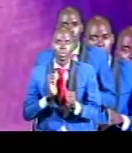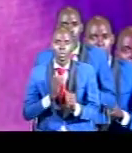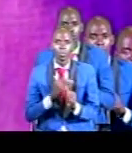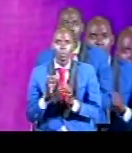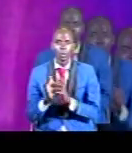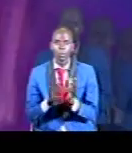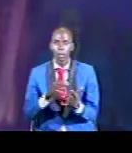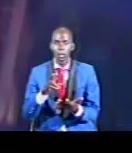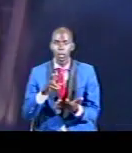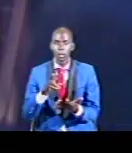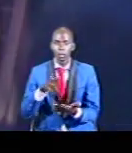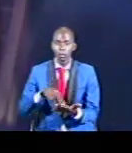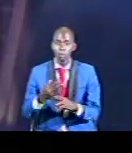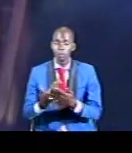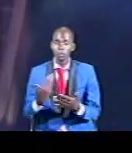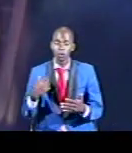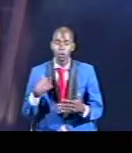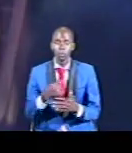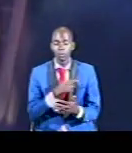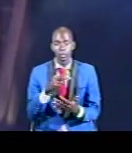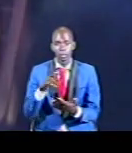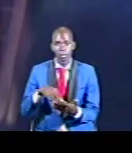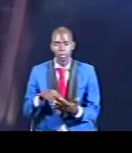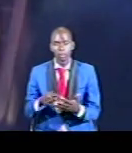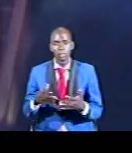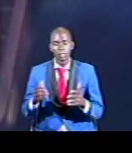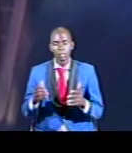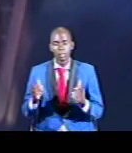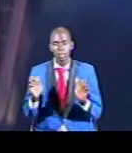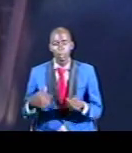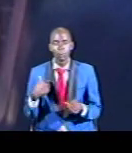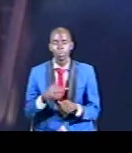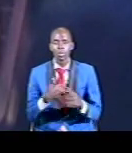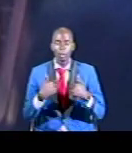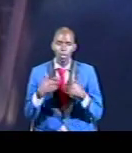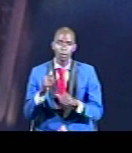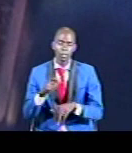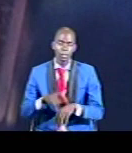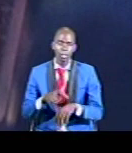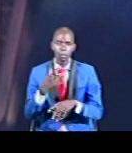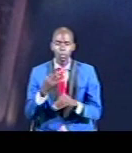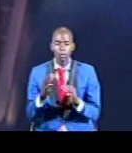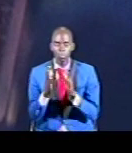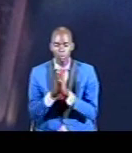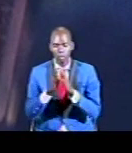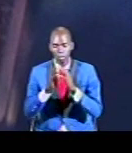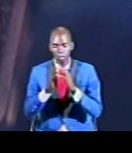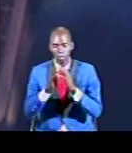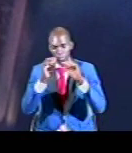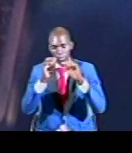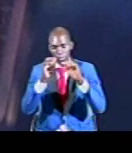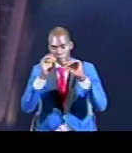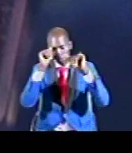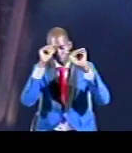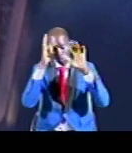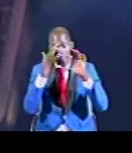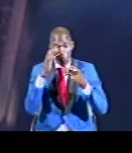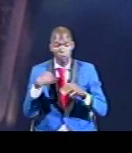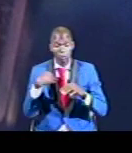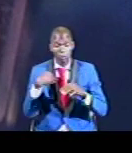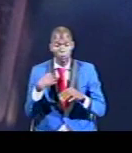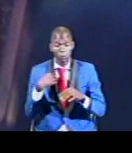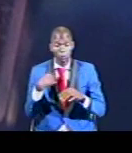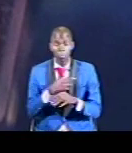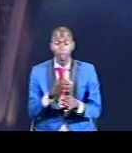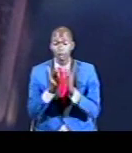But before we read, shall we just have a moment of prayer? Father, we're asking that you will